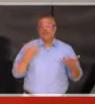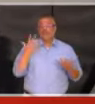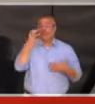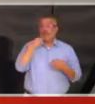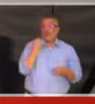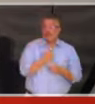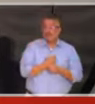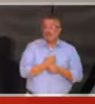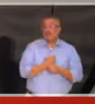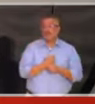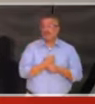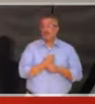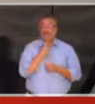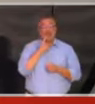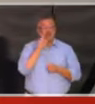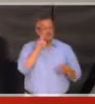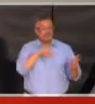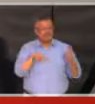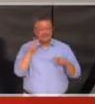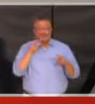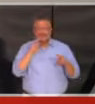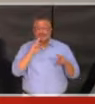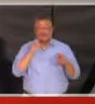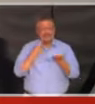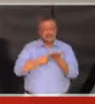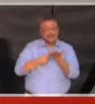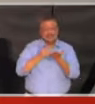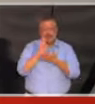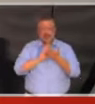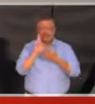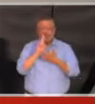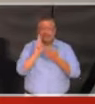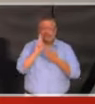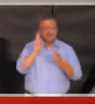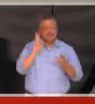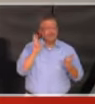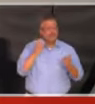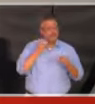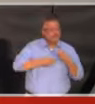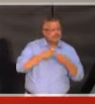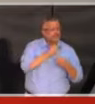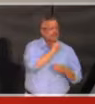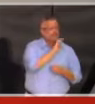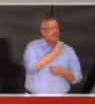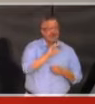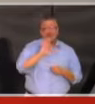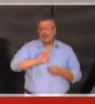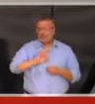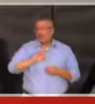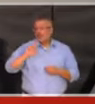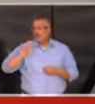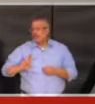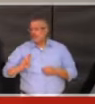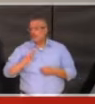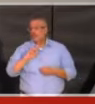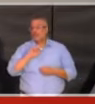I've held hearings across California to discuss higher education issues, from Sacramento to Fresno to Riverside to